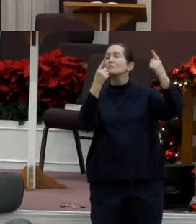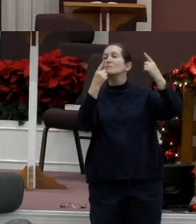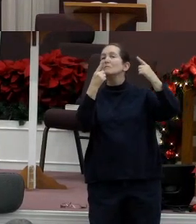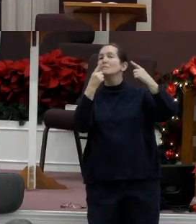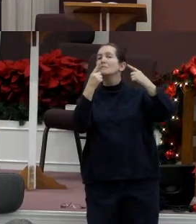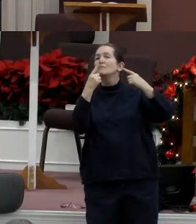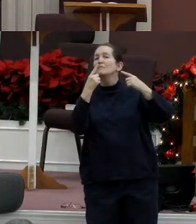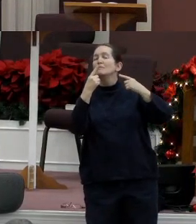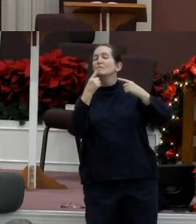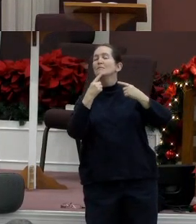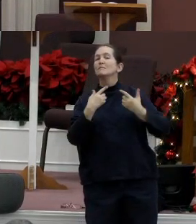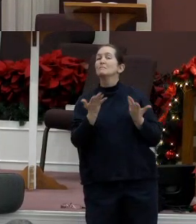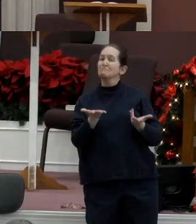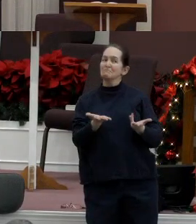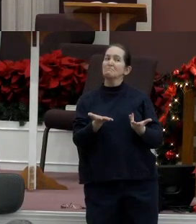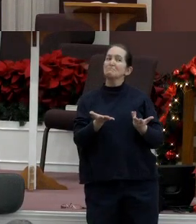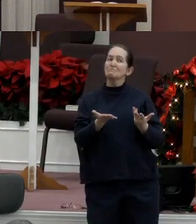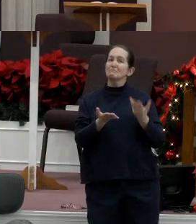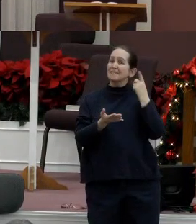come."